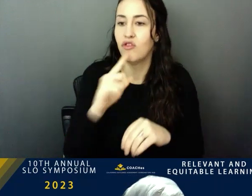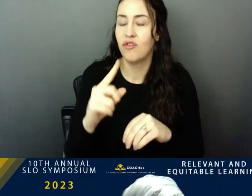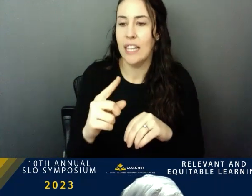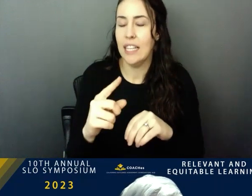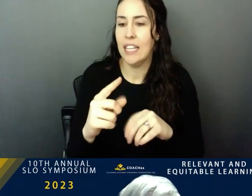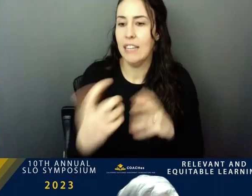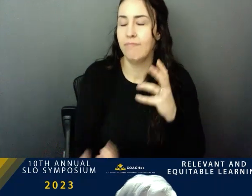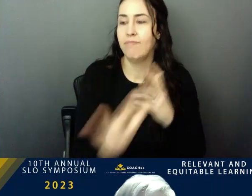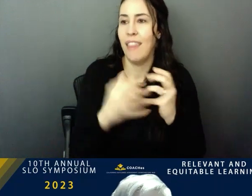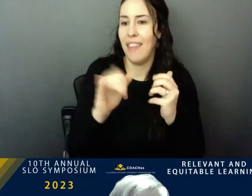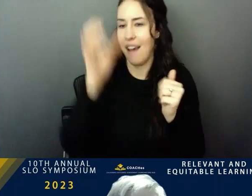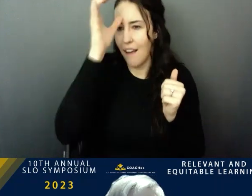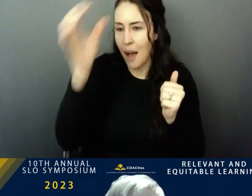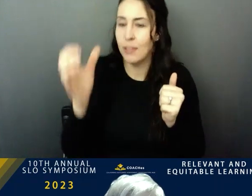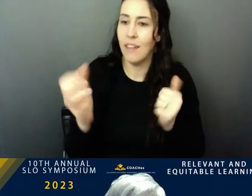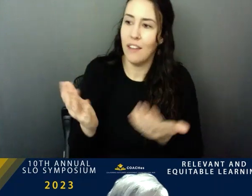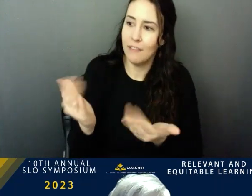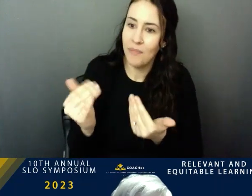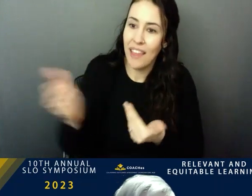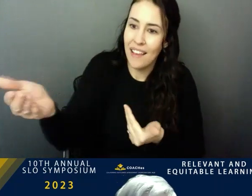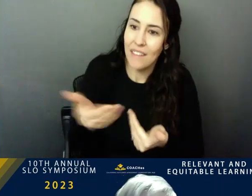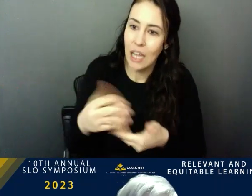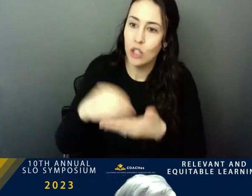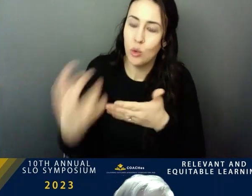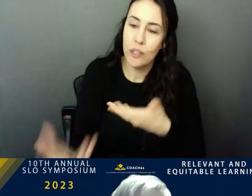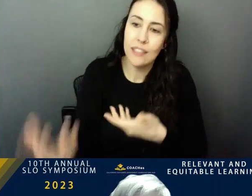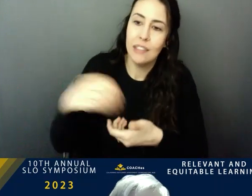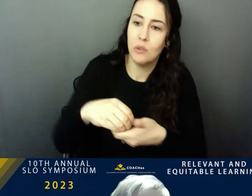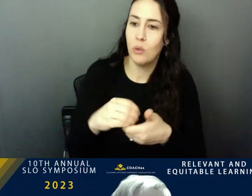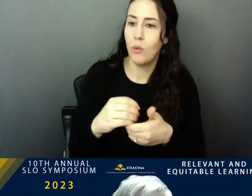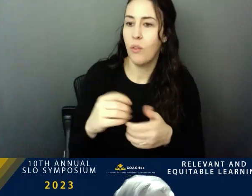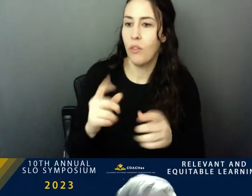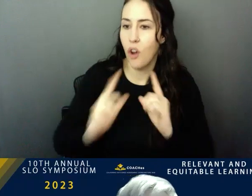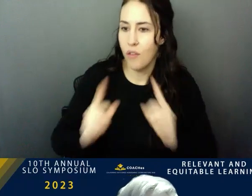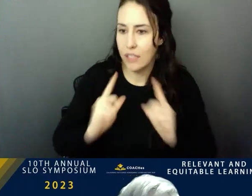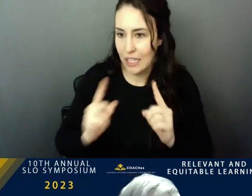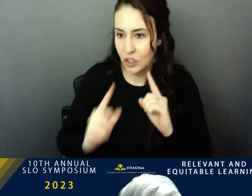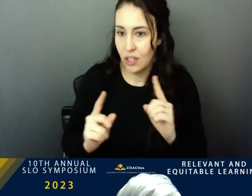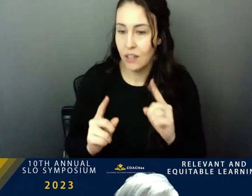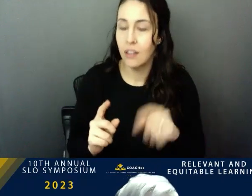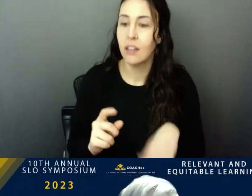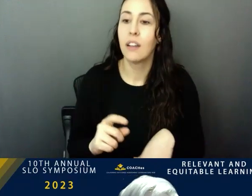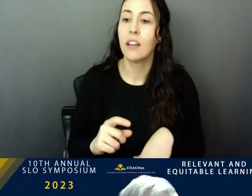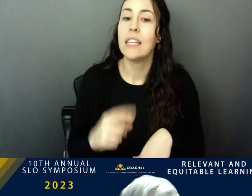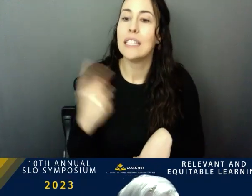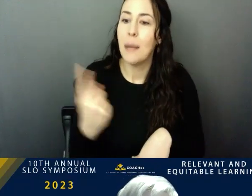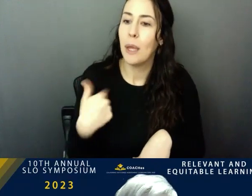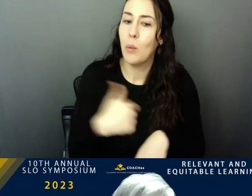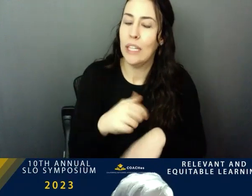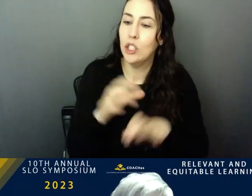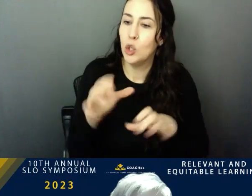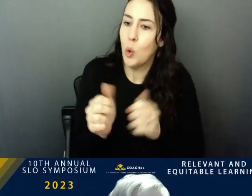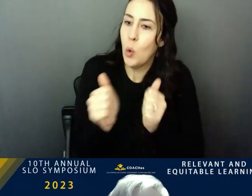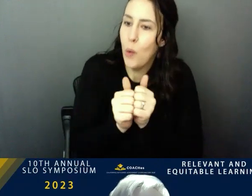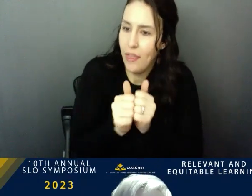concept of bringing students into the conversation. It shouldn't be something we consistently do to them or at them, but something we do with them and finding the best